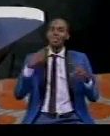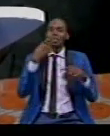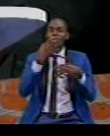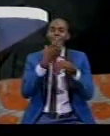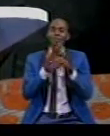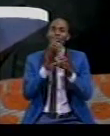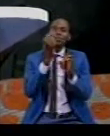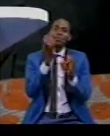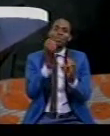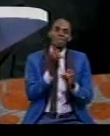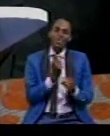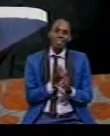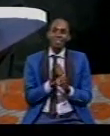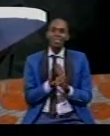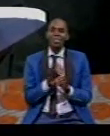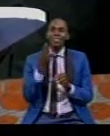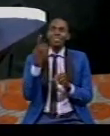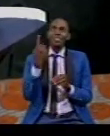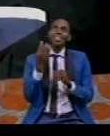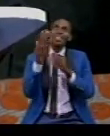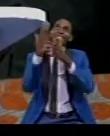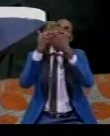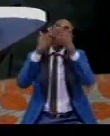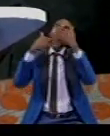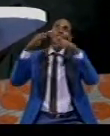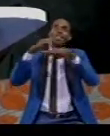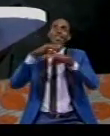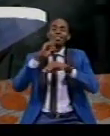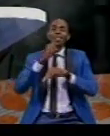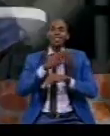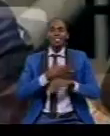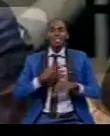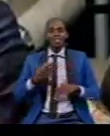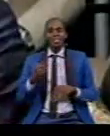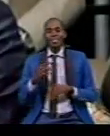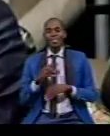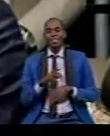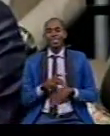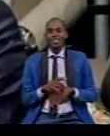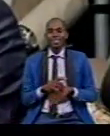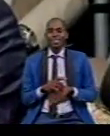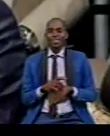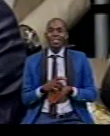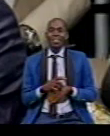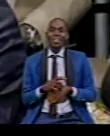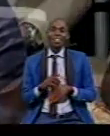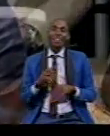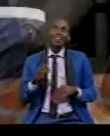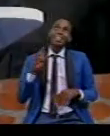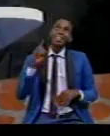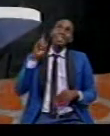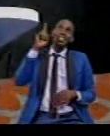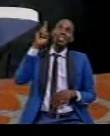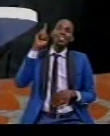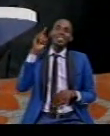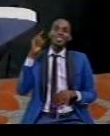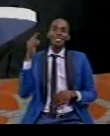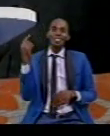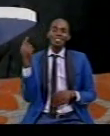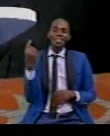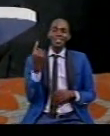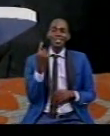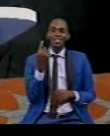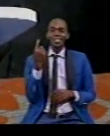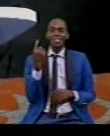time to shed his blood for the people that will recognize him as Savior,